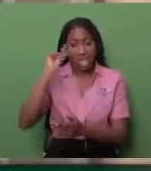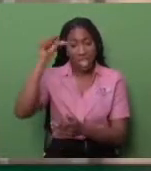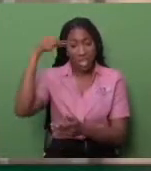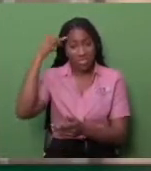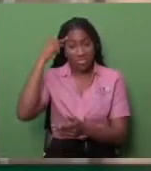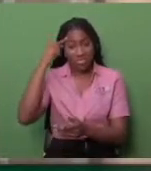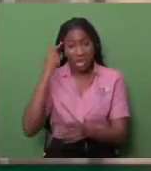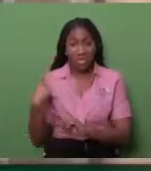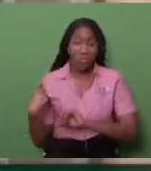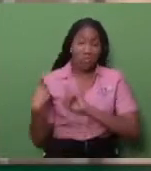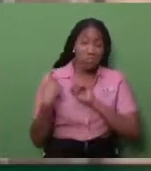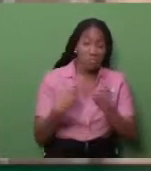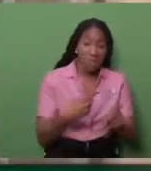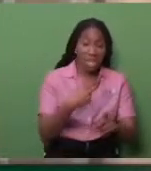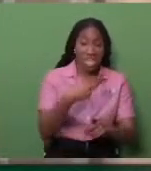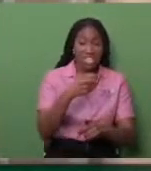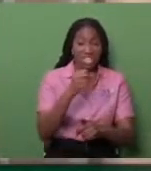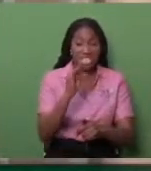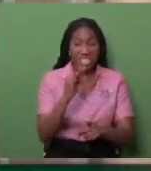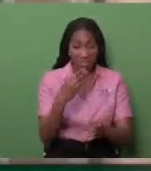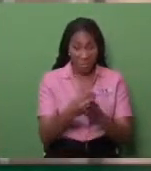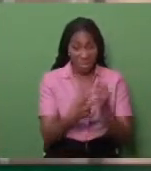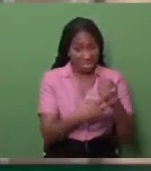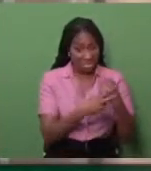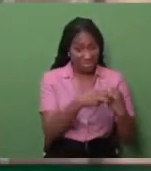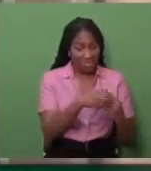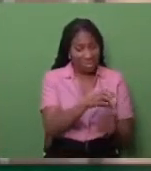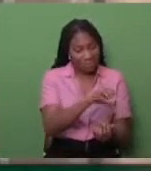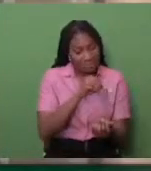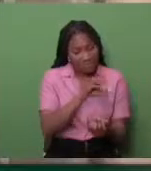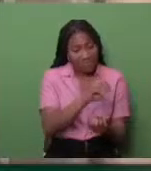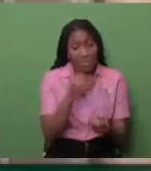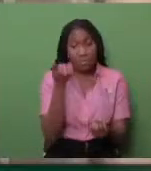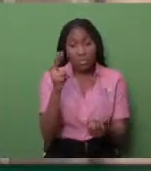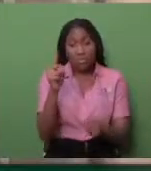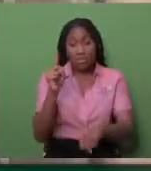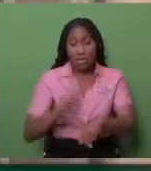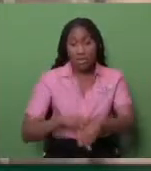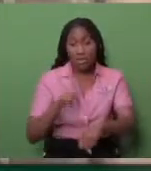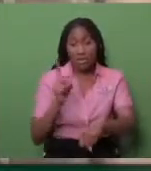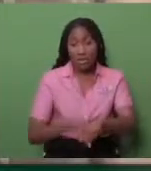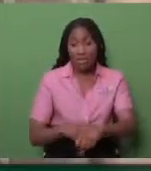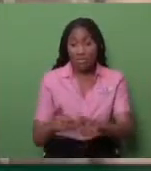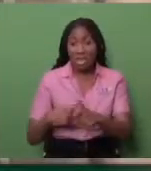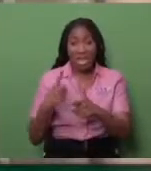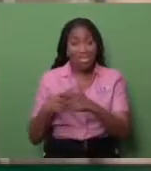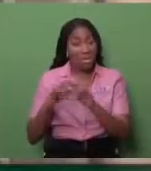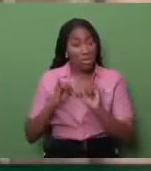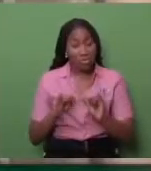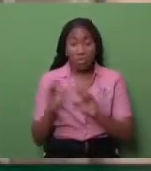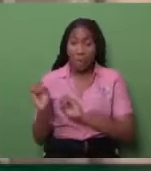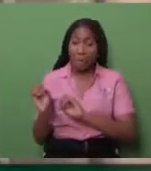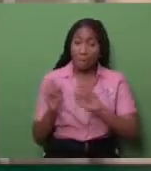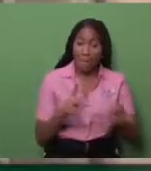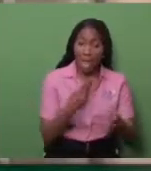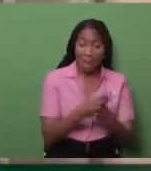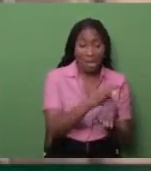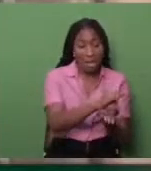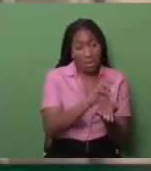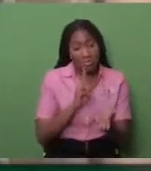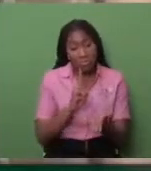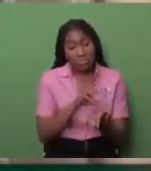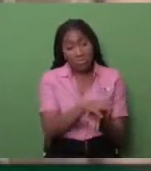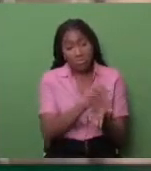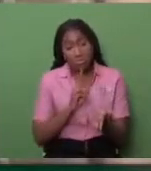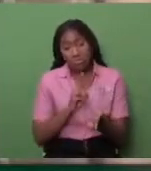12 times since coming into office. And they will keep going back. Because they are like hustlers, you know, in